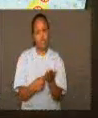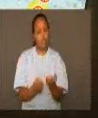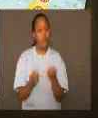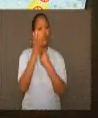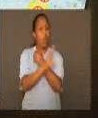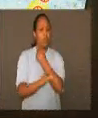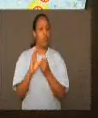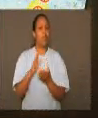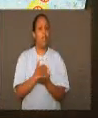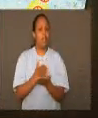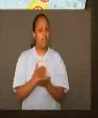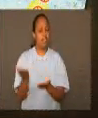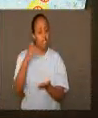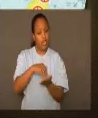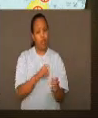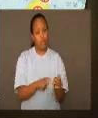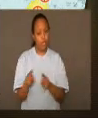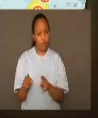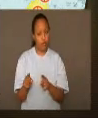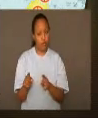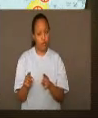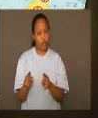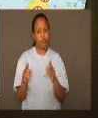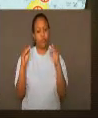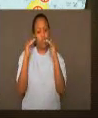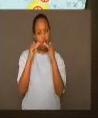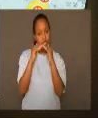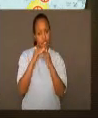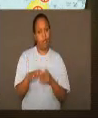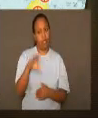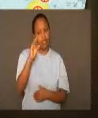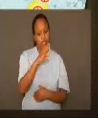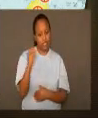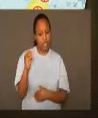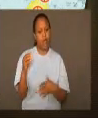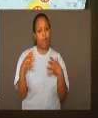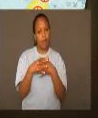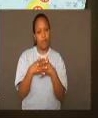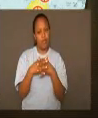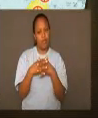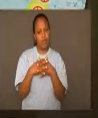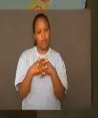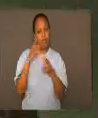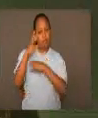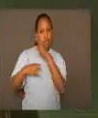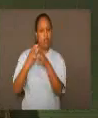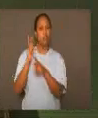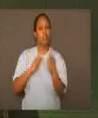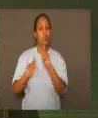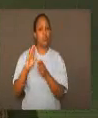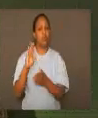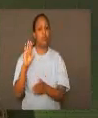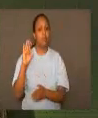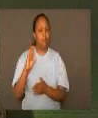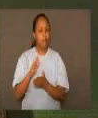nations, and to secure equality and harmony among world citizens. Let